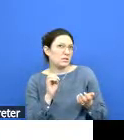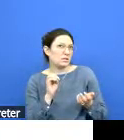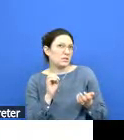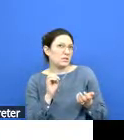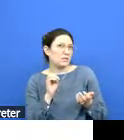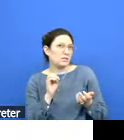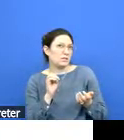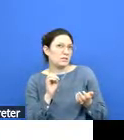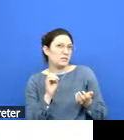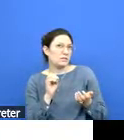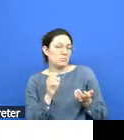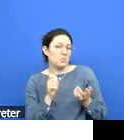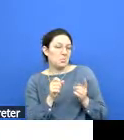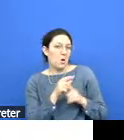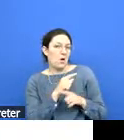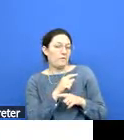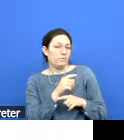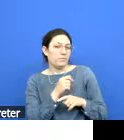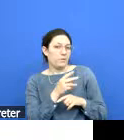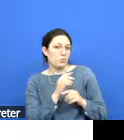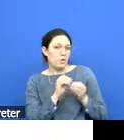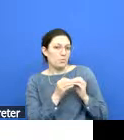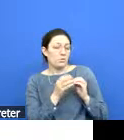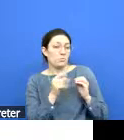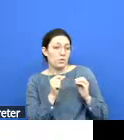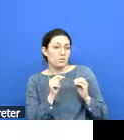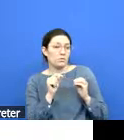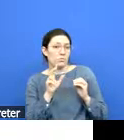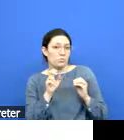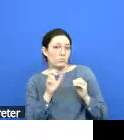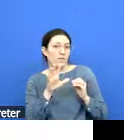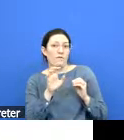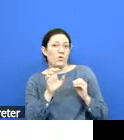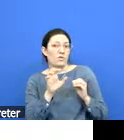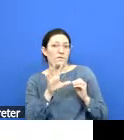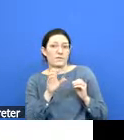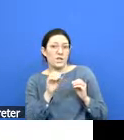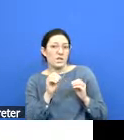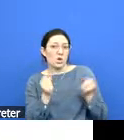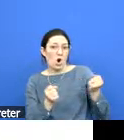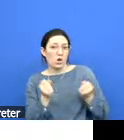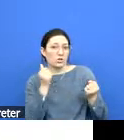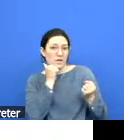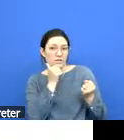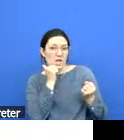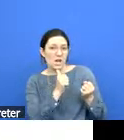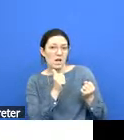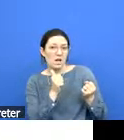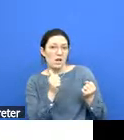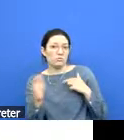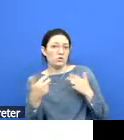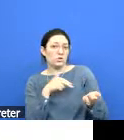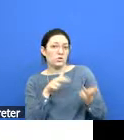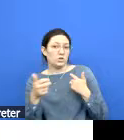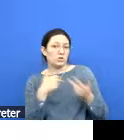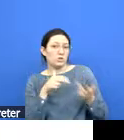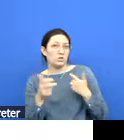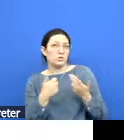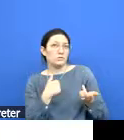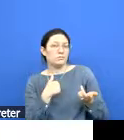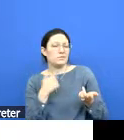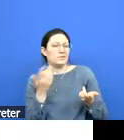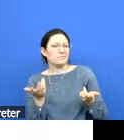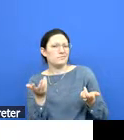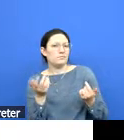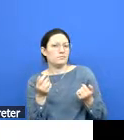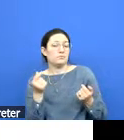368, I'm probably off by a few, but apartments will call it 550 cars, they're going to be in this. So, I mean,